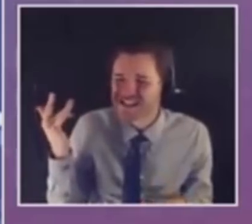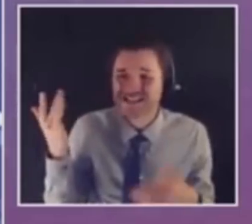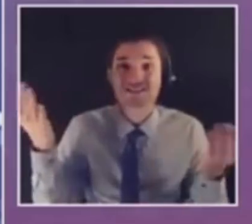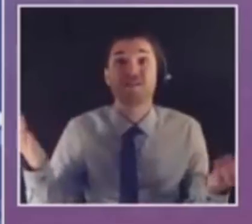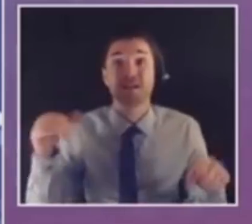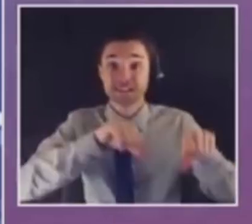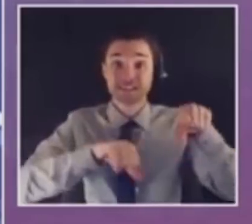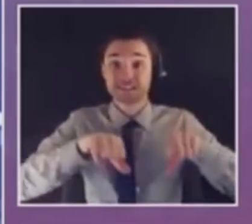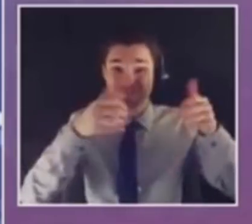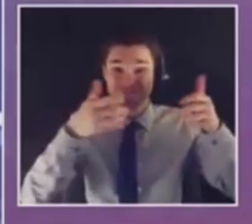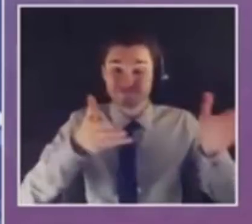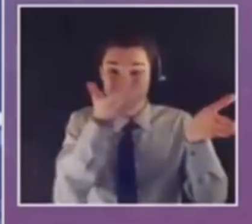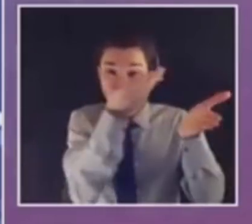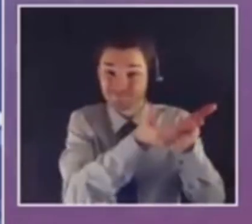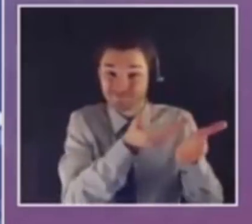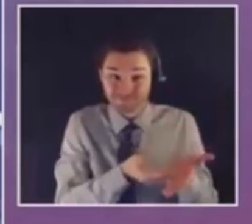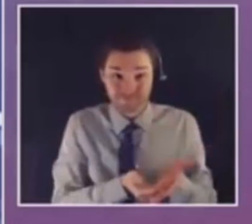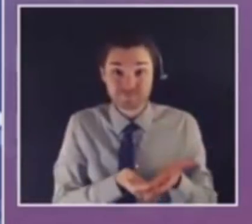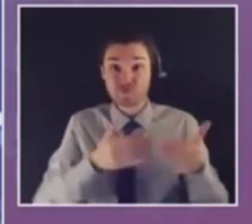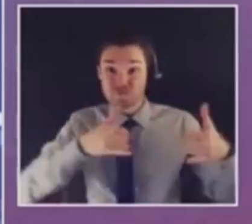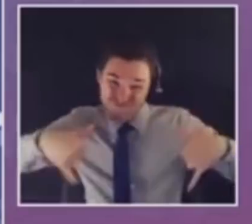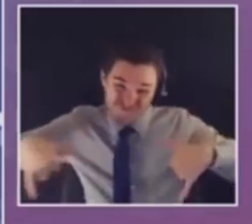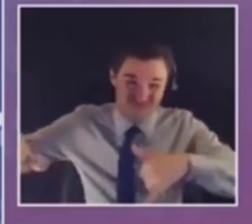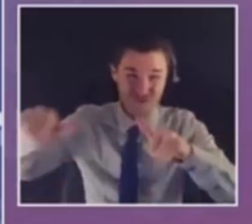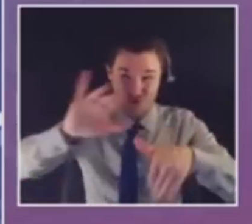could save between now and January